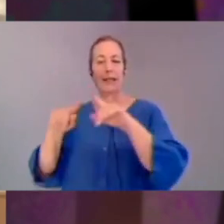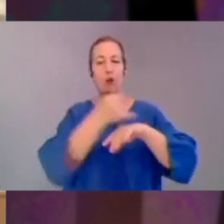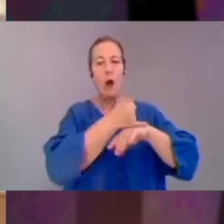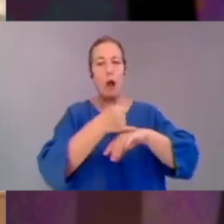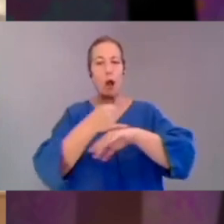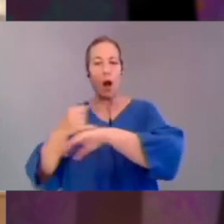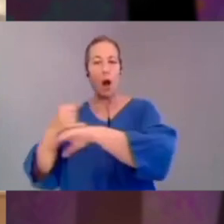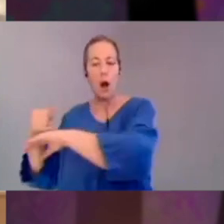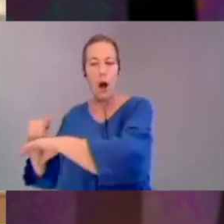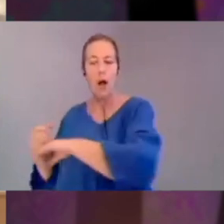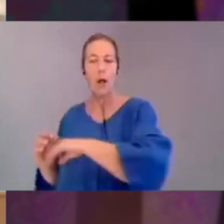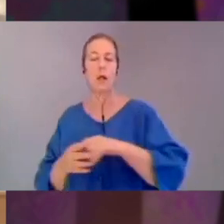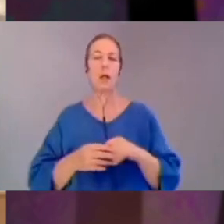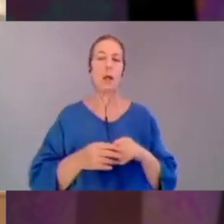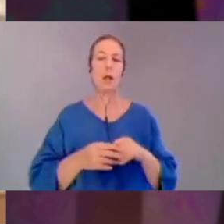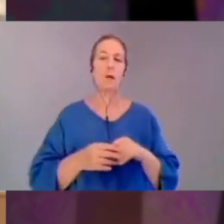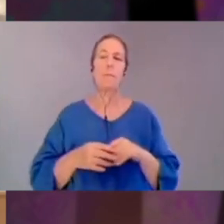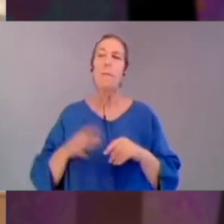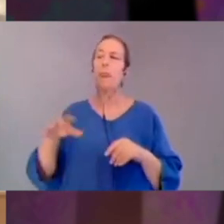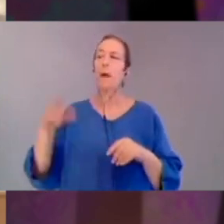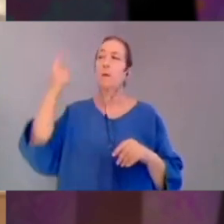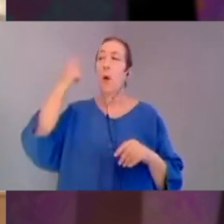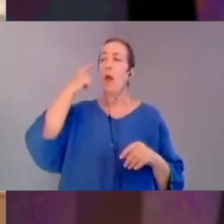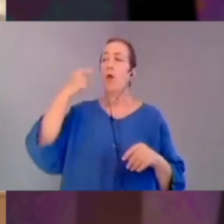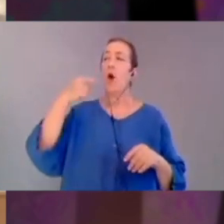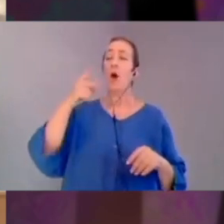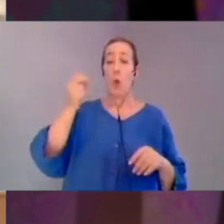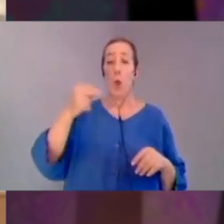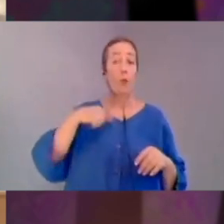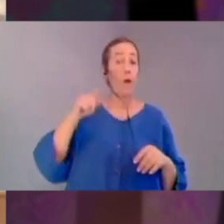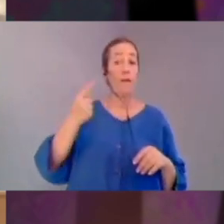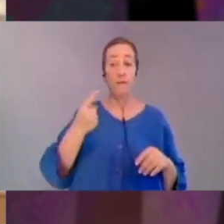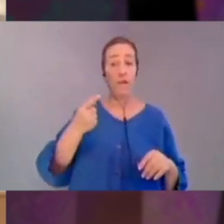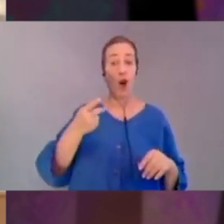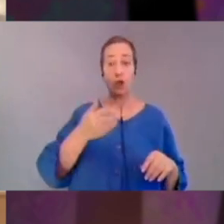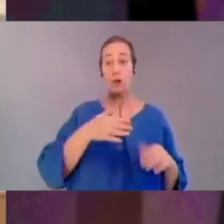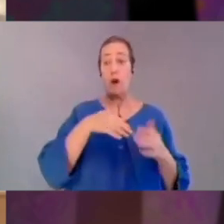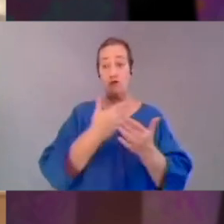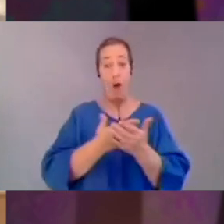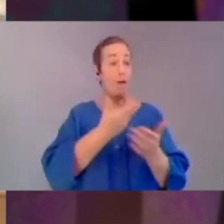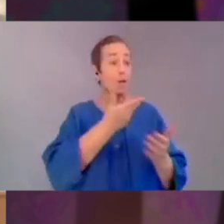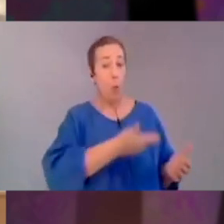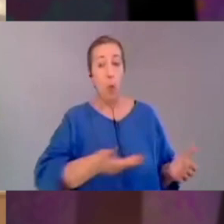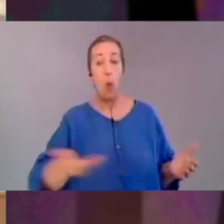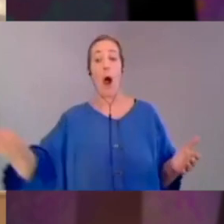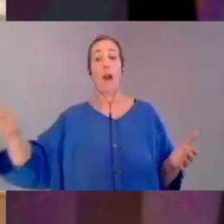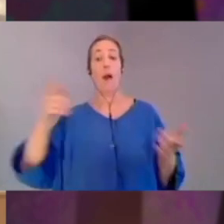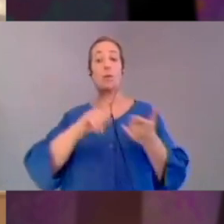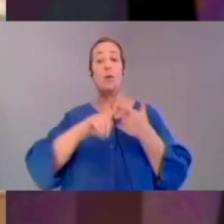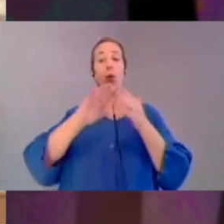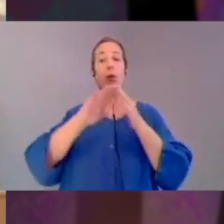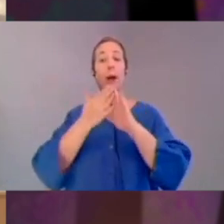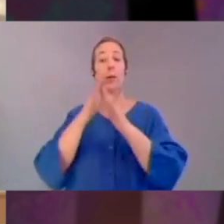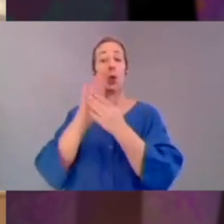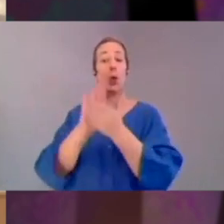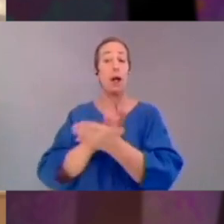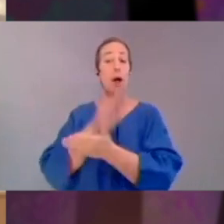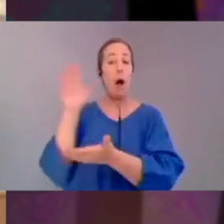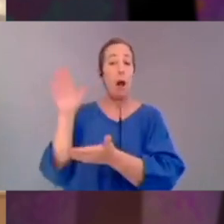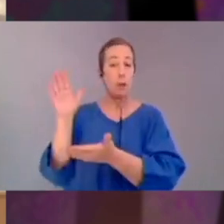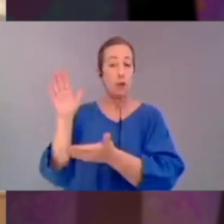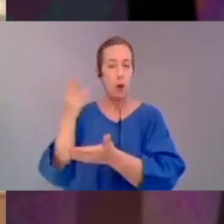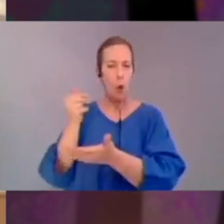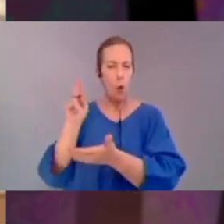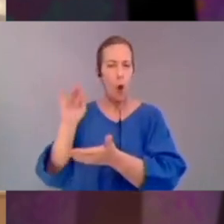about when you asked that question was actually when we were welcomed to the Hawaii Community College. And I think it was